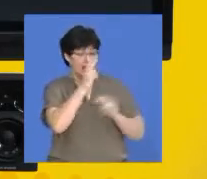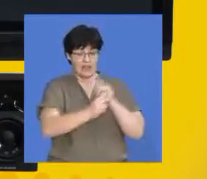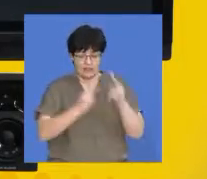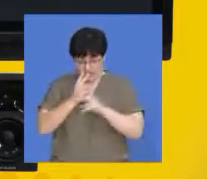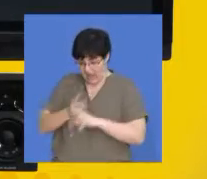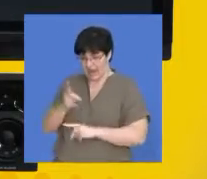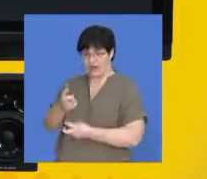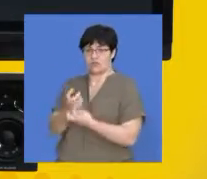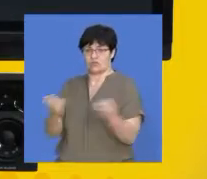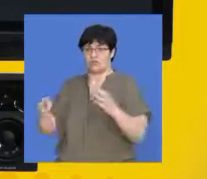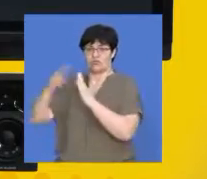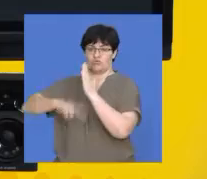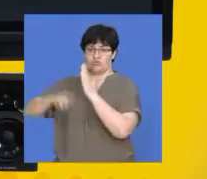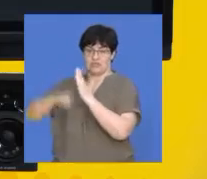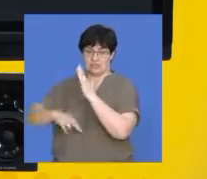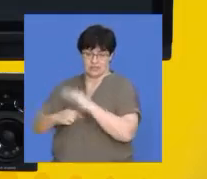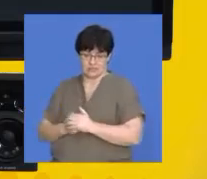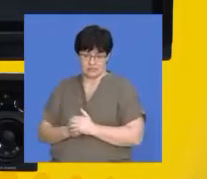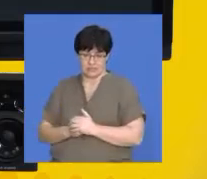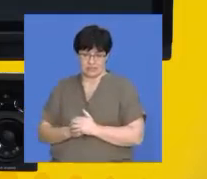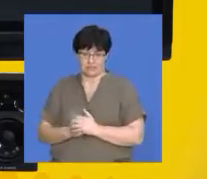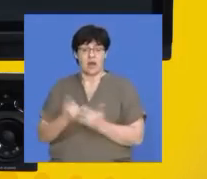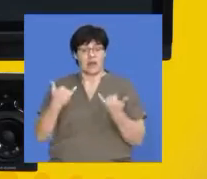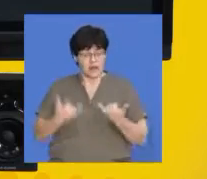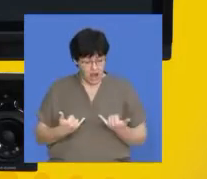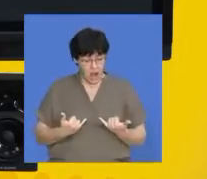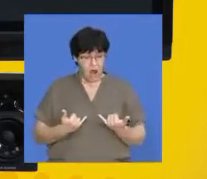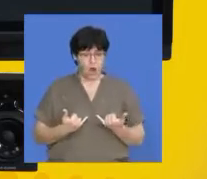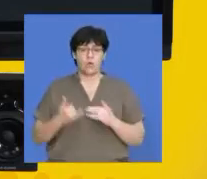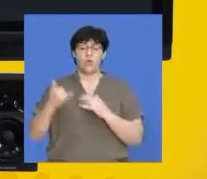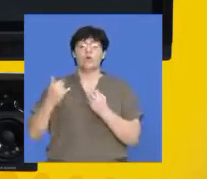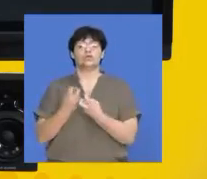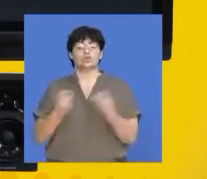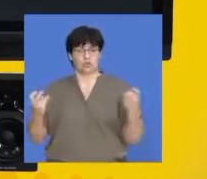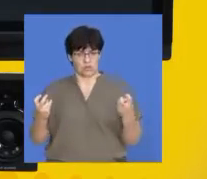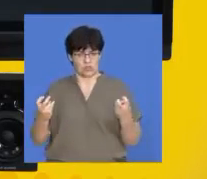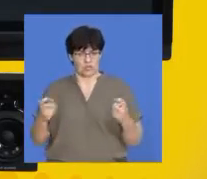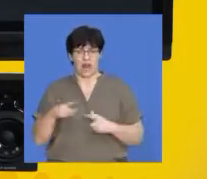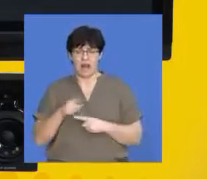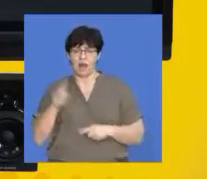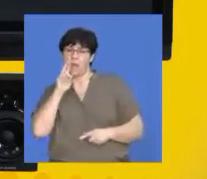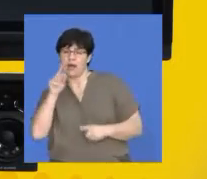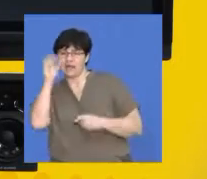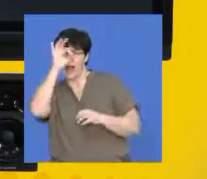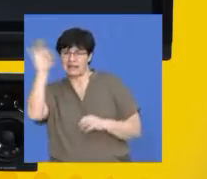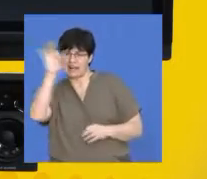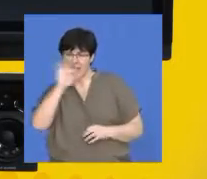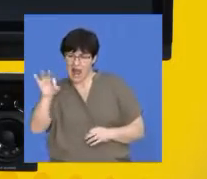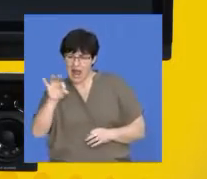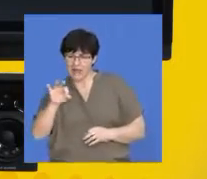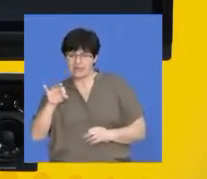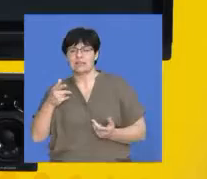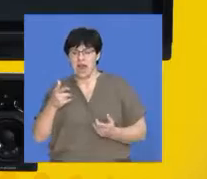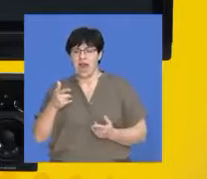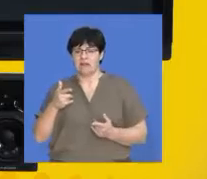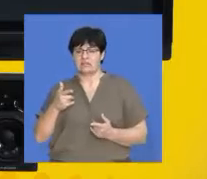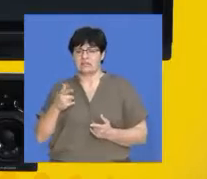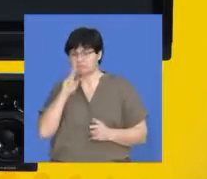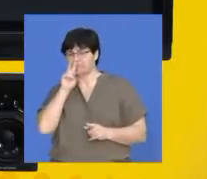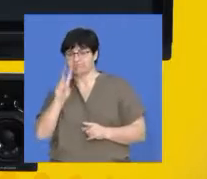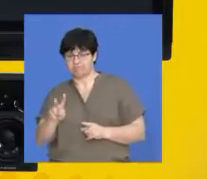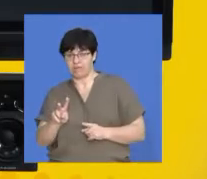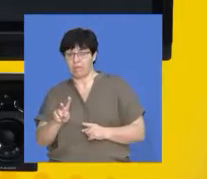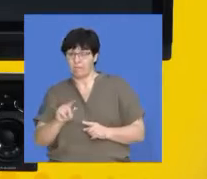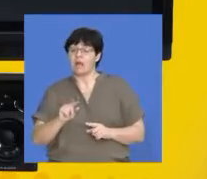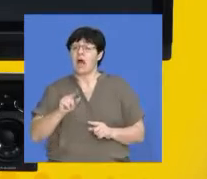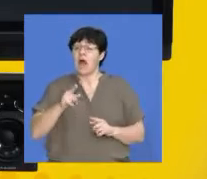sources. Okay, here I'm starting with the source because I want us to underline it and look for important things, but read the questions first.